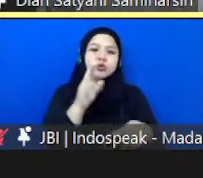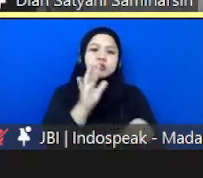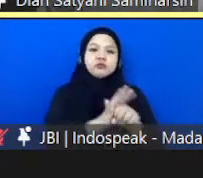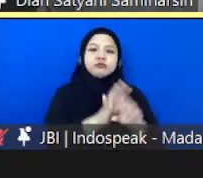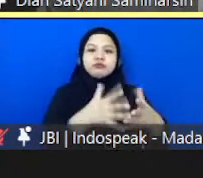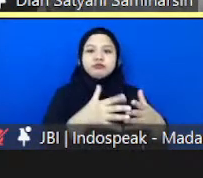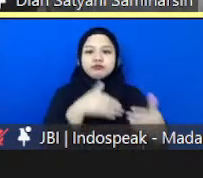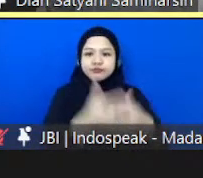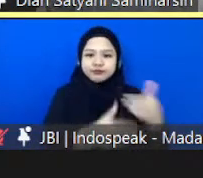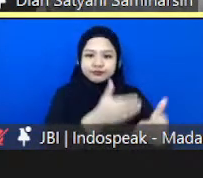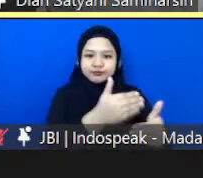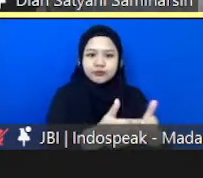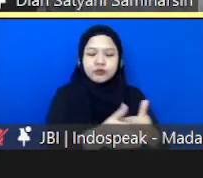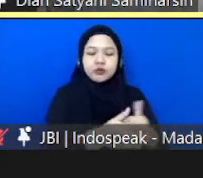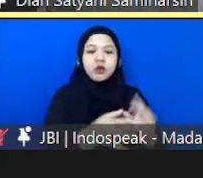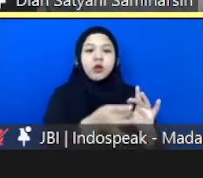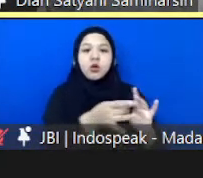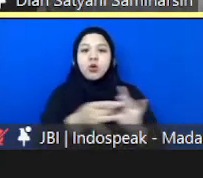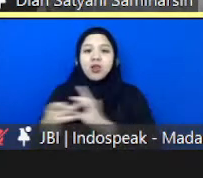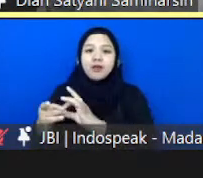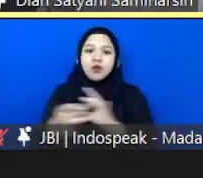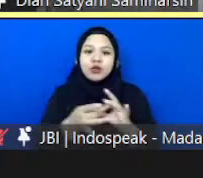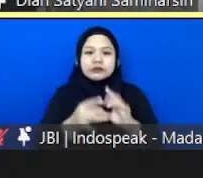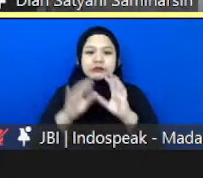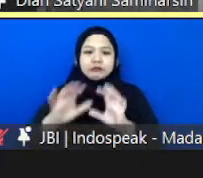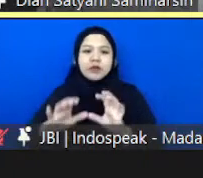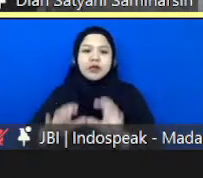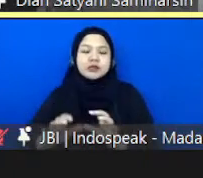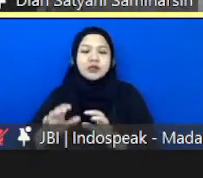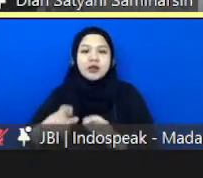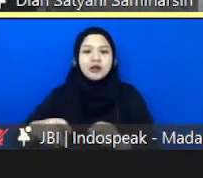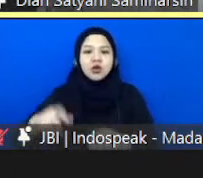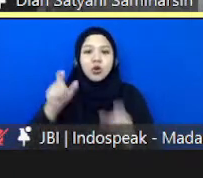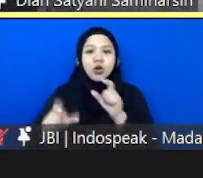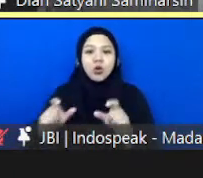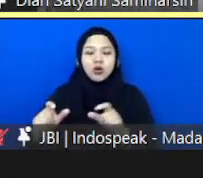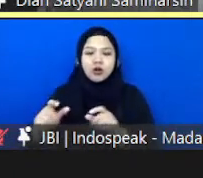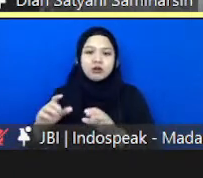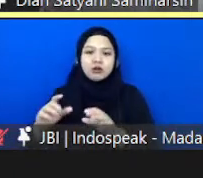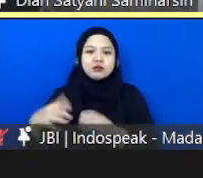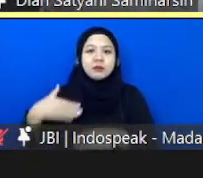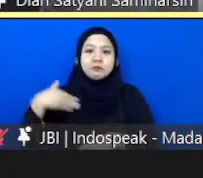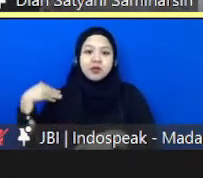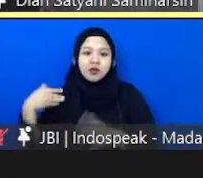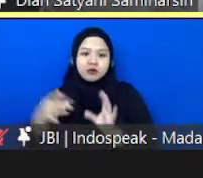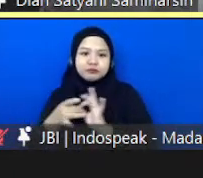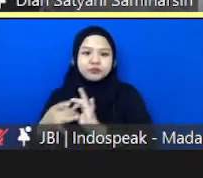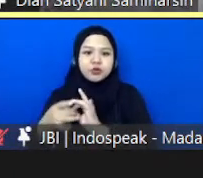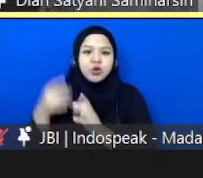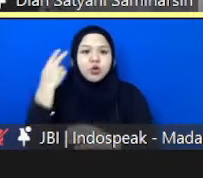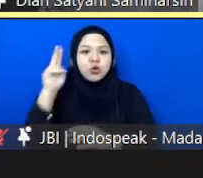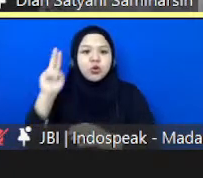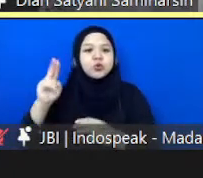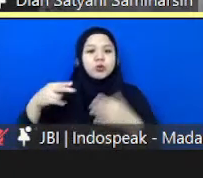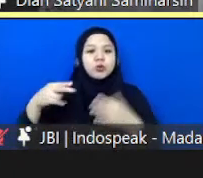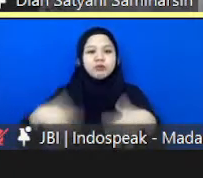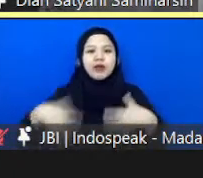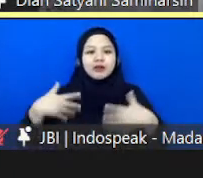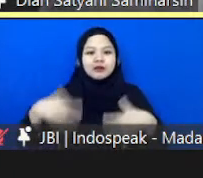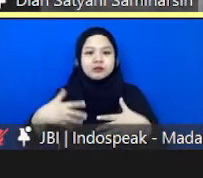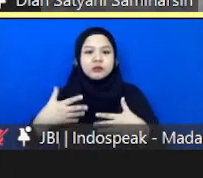and actors, evidence-informed practice, protection and early warning system, and modification of essential care